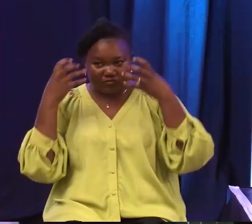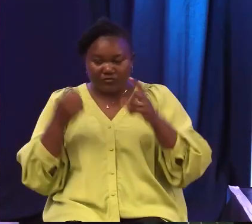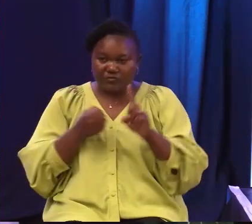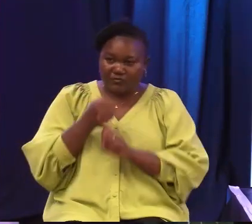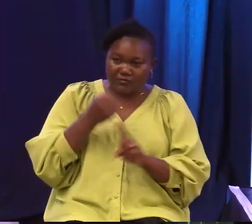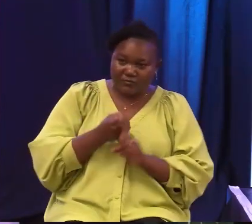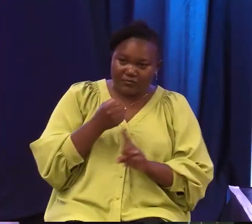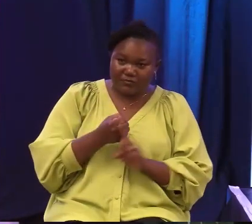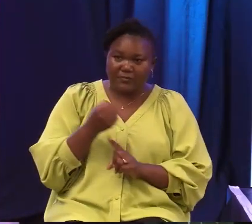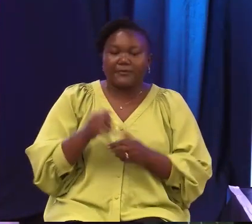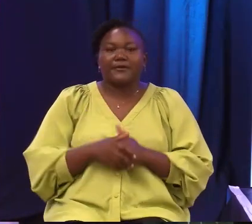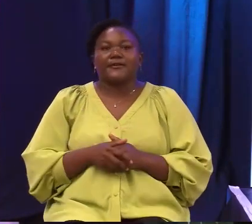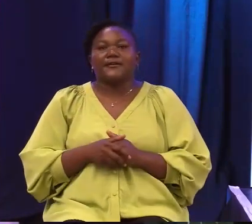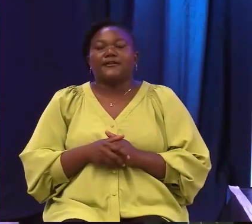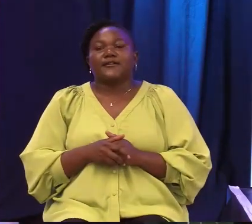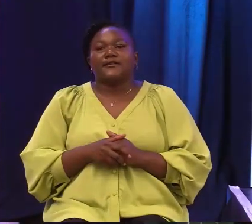Basilius Chakua,